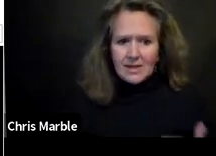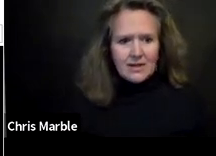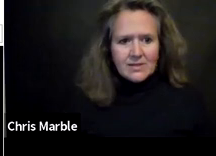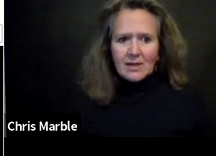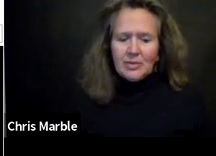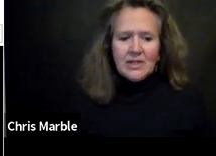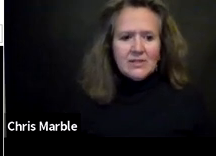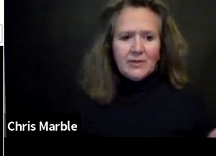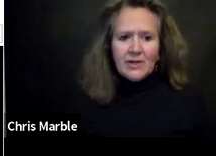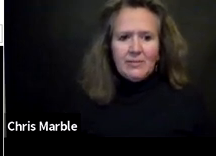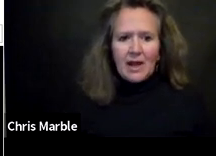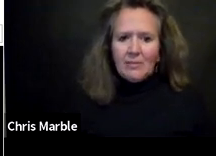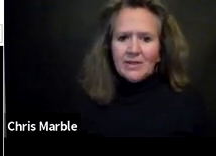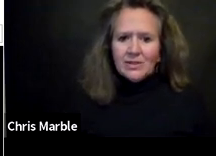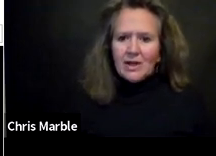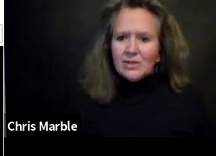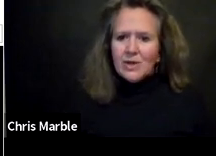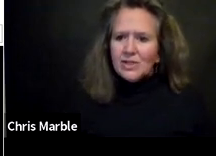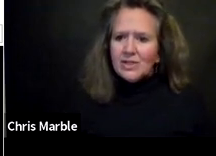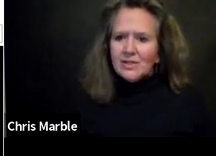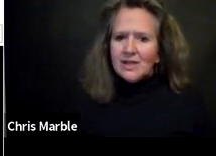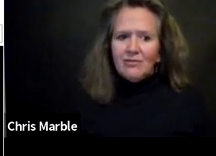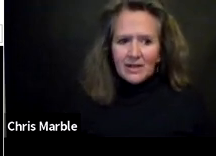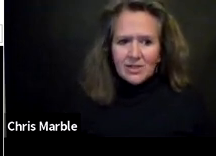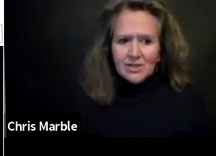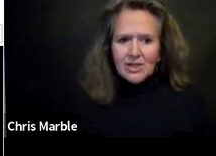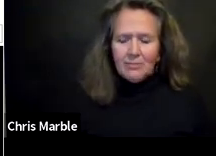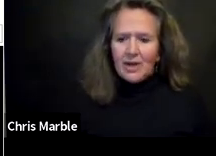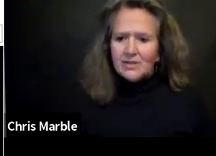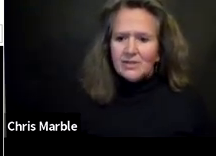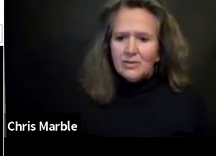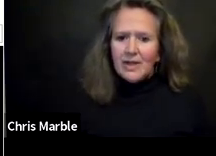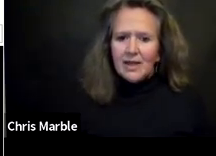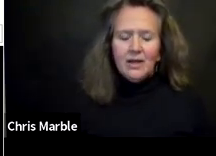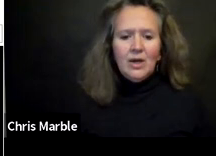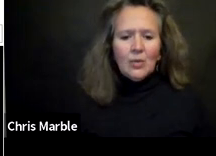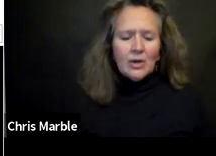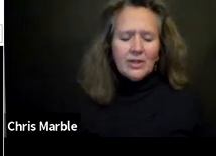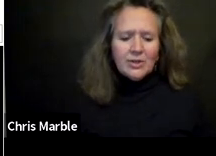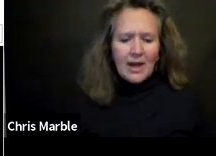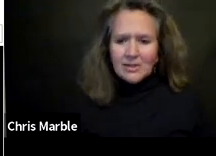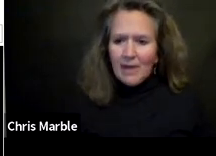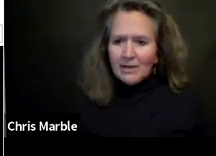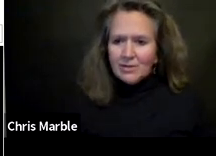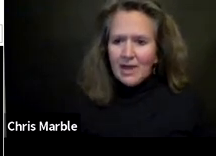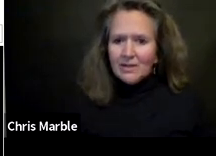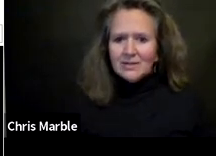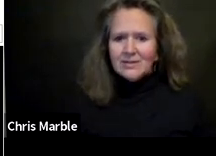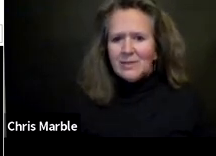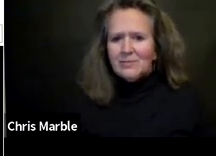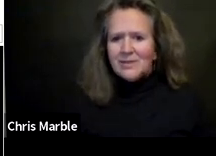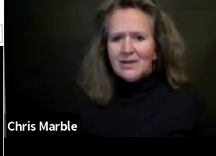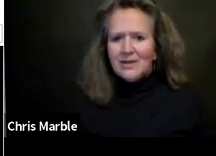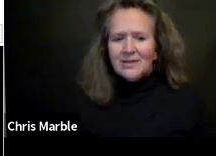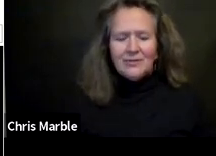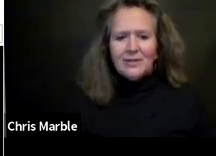As Danielle said, please feel free to make comments or ask questions. Take advantage of the chat box, the Q&A. We're going to try to monitor that. It's